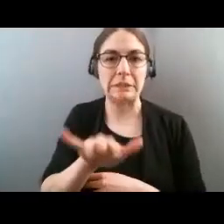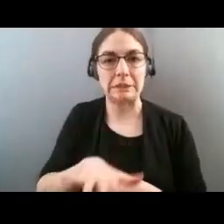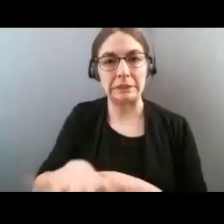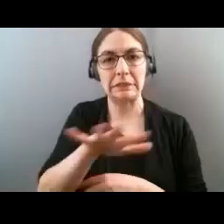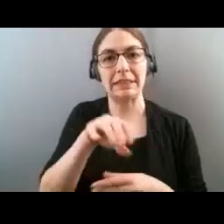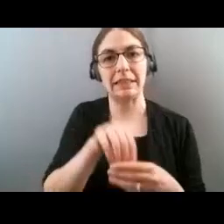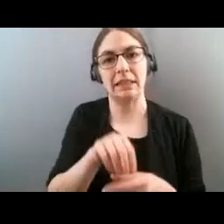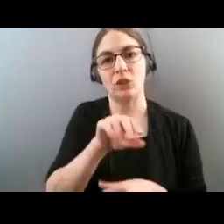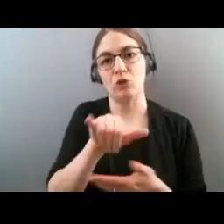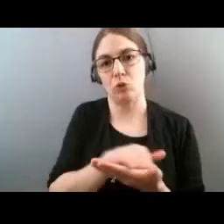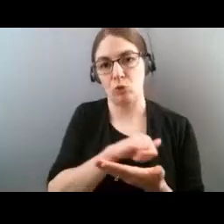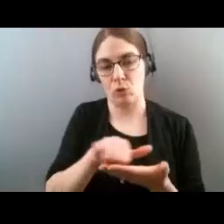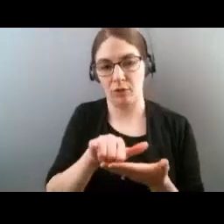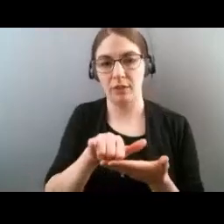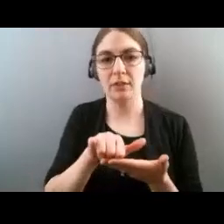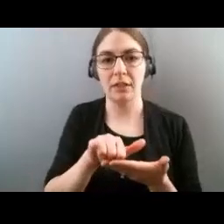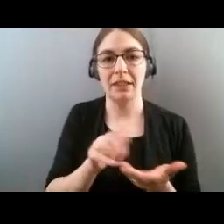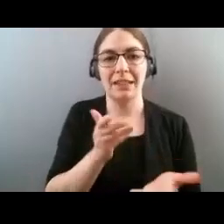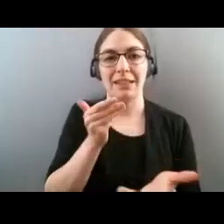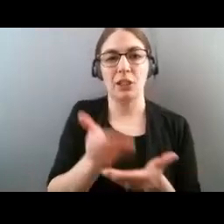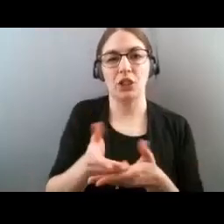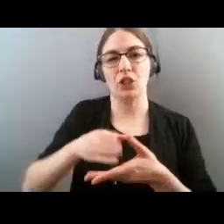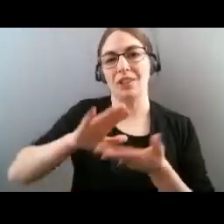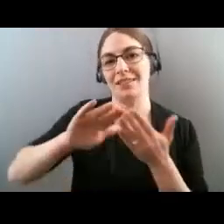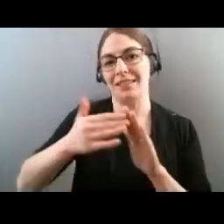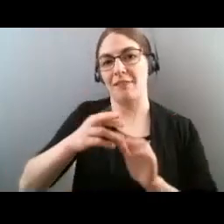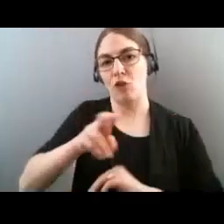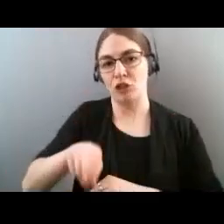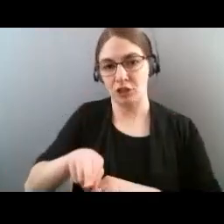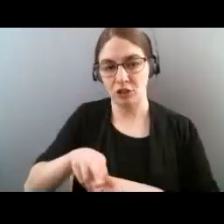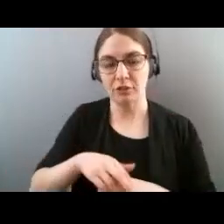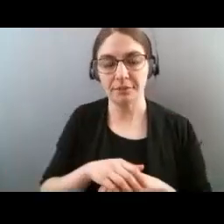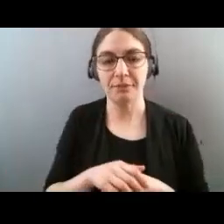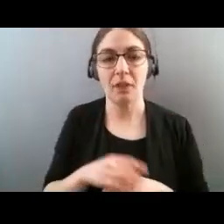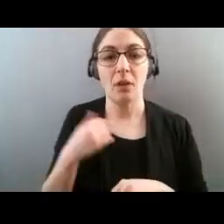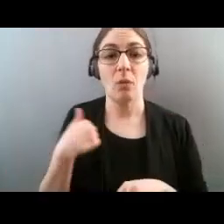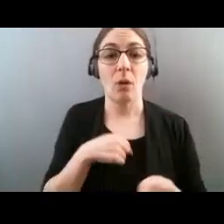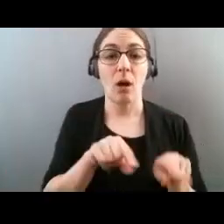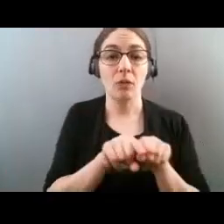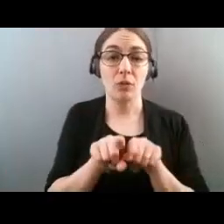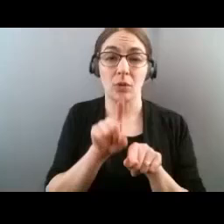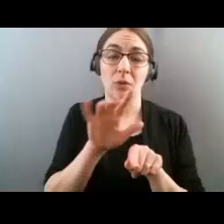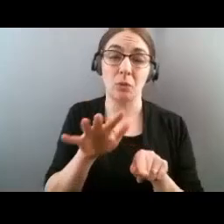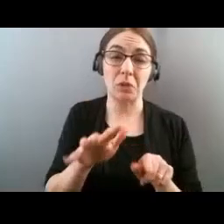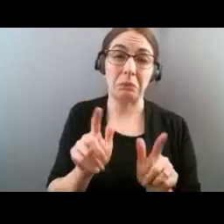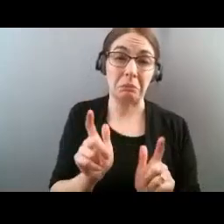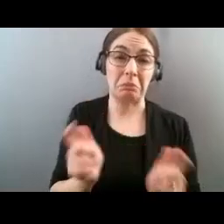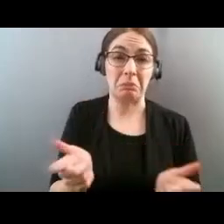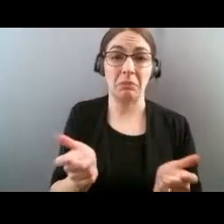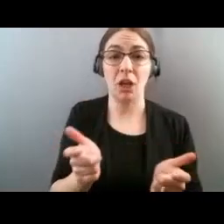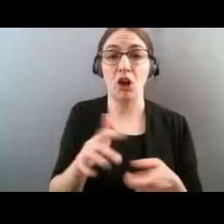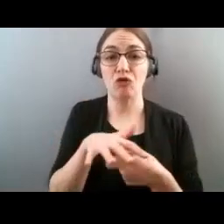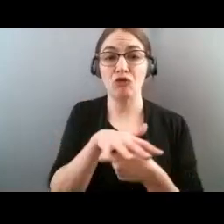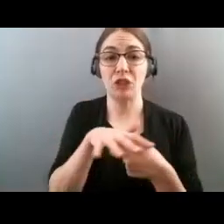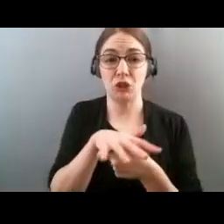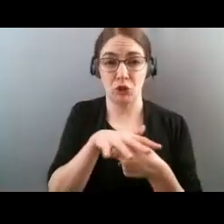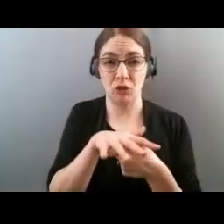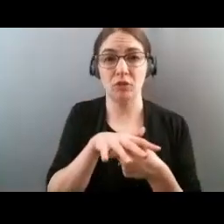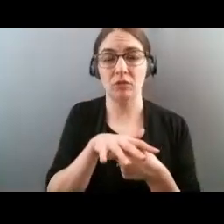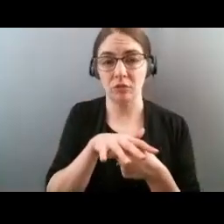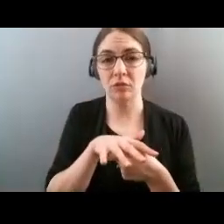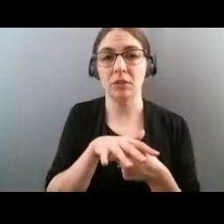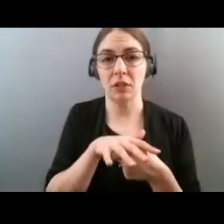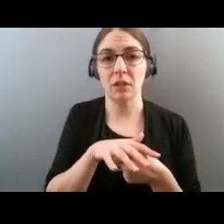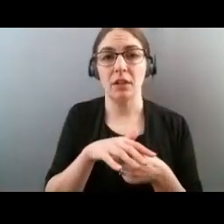York, near the city of Rochester, and we're also a quite large regional enterprise as well. We have